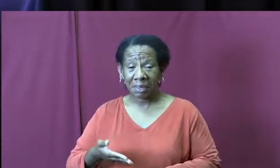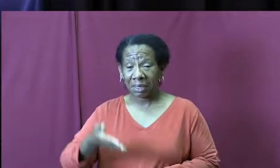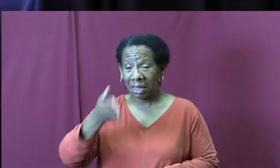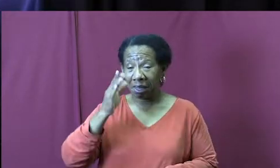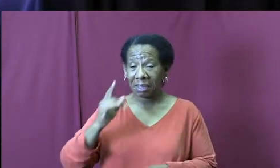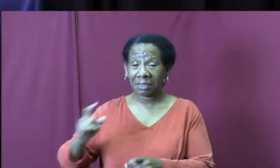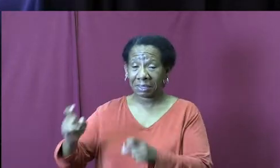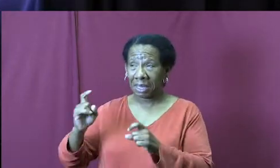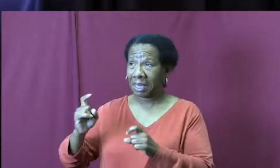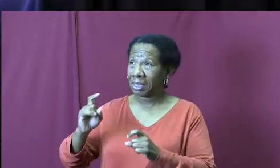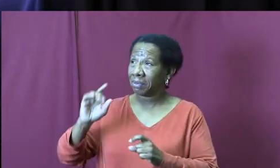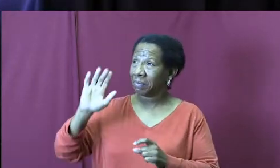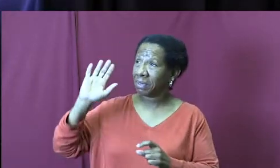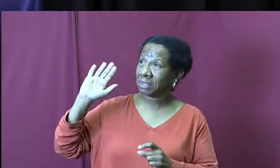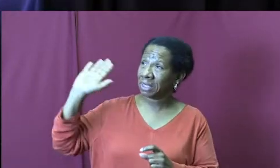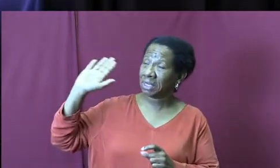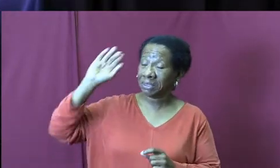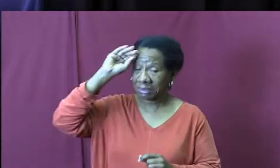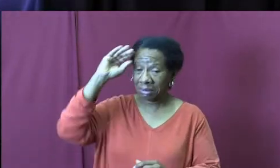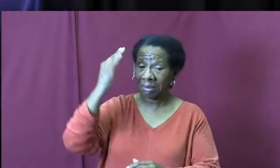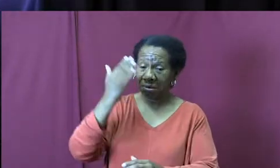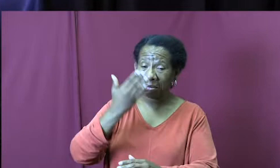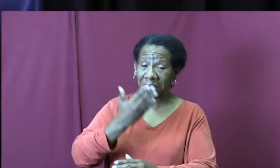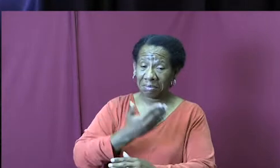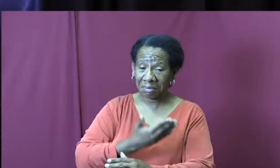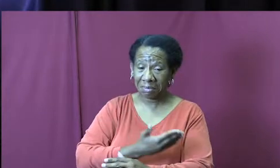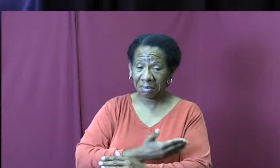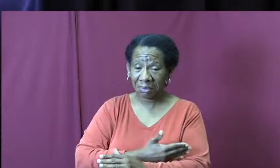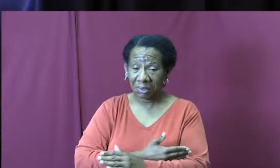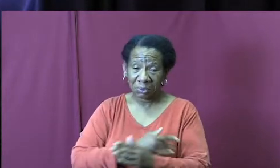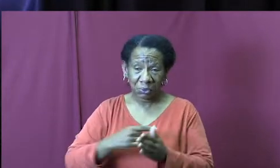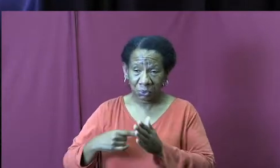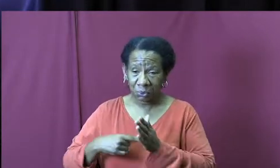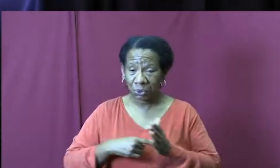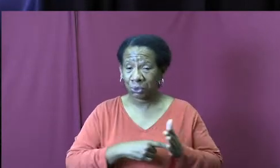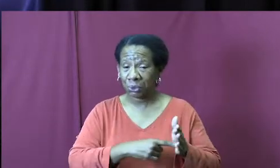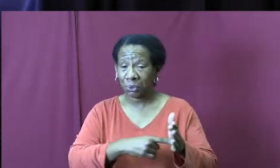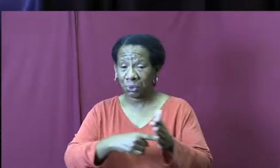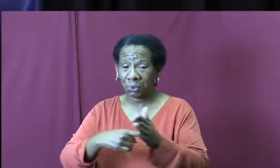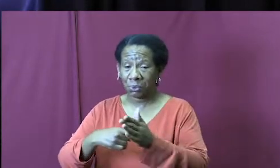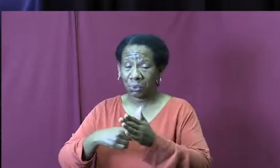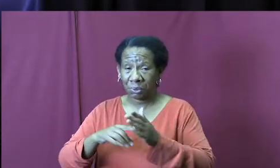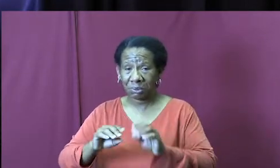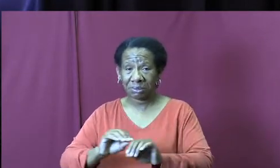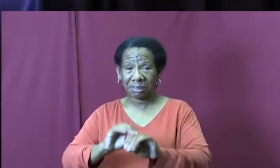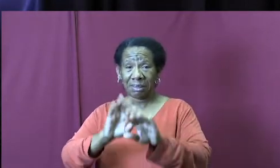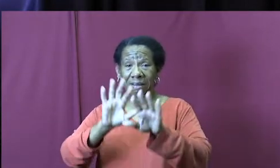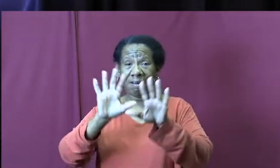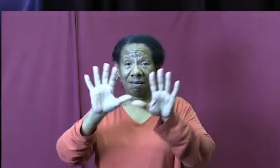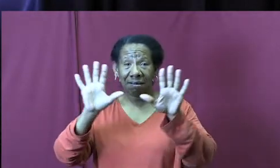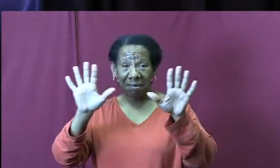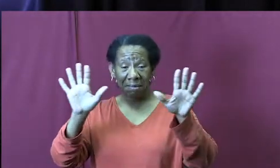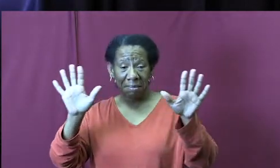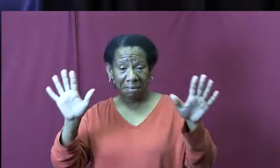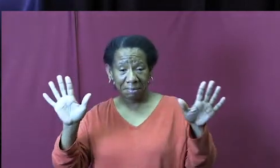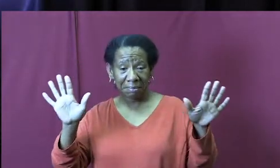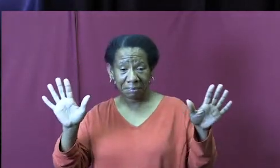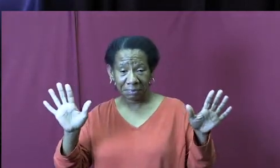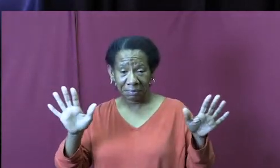kind, God gave his only son to show us the